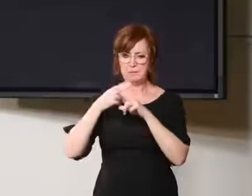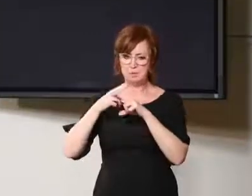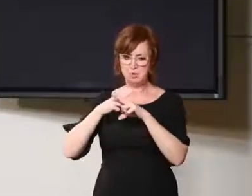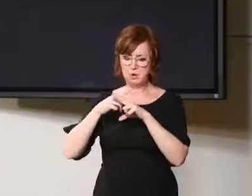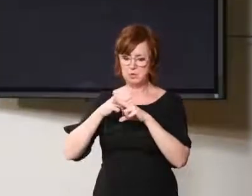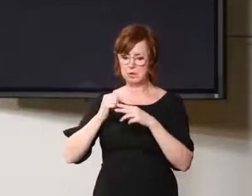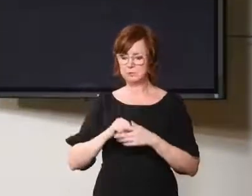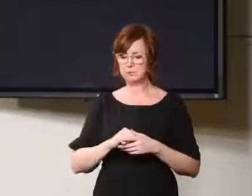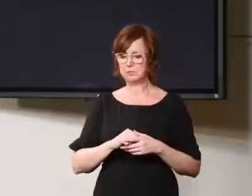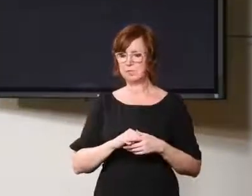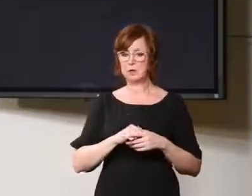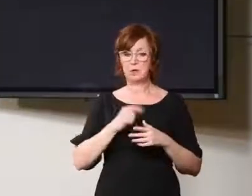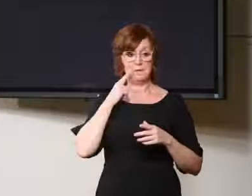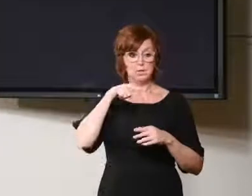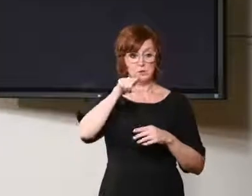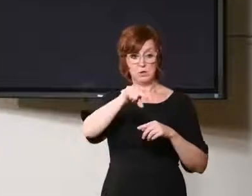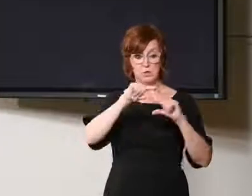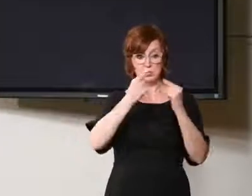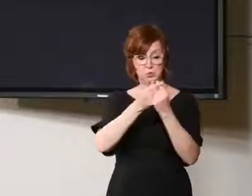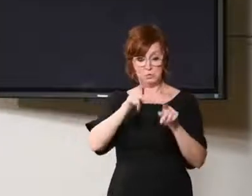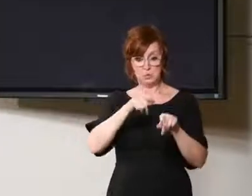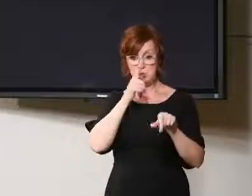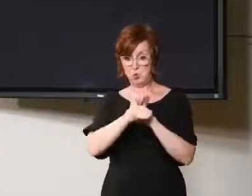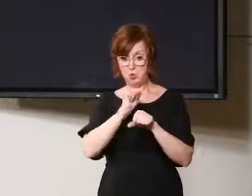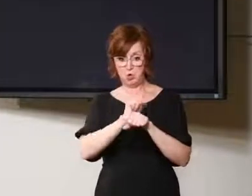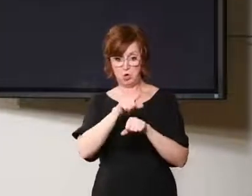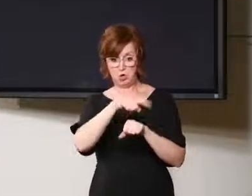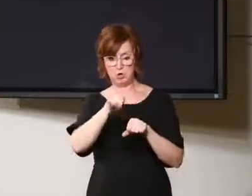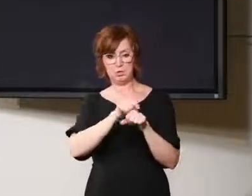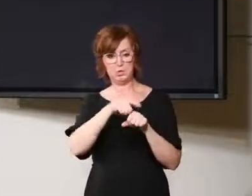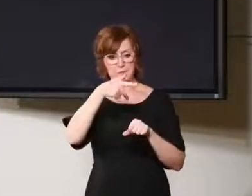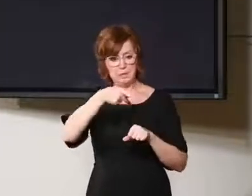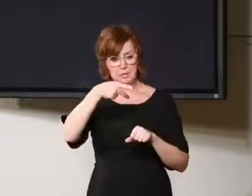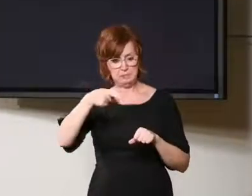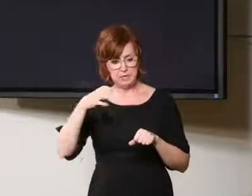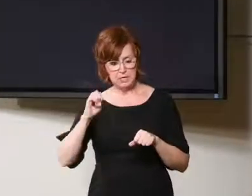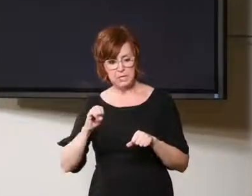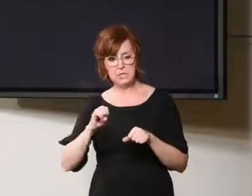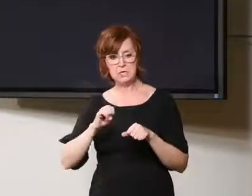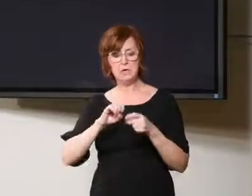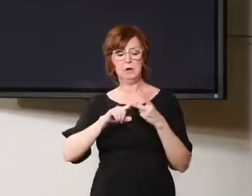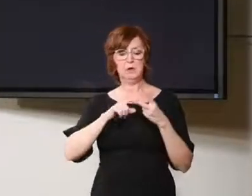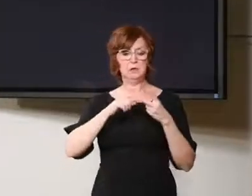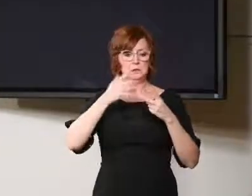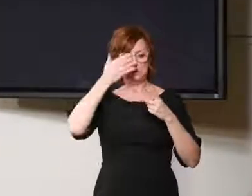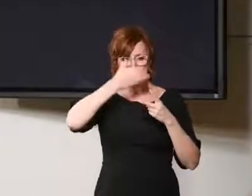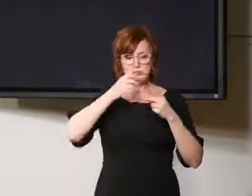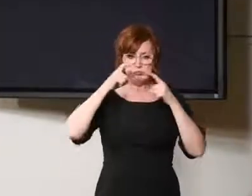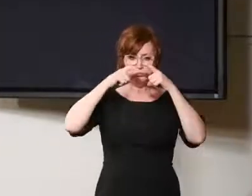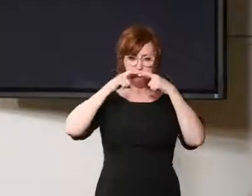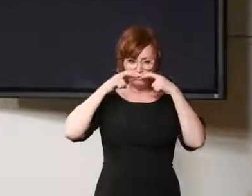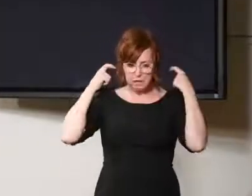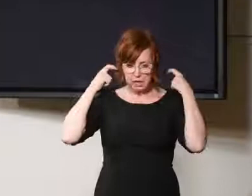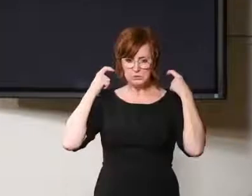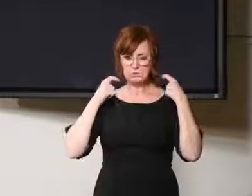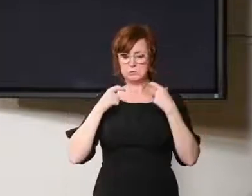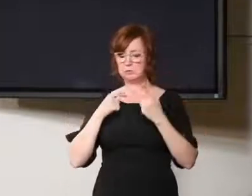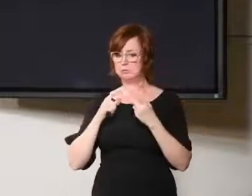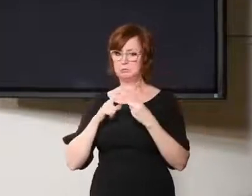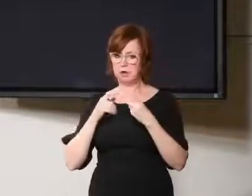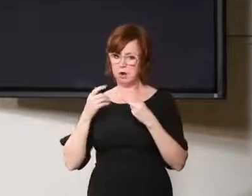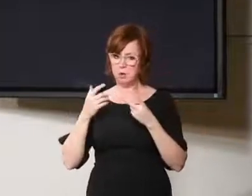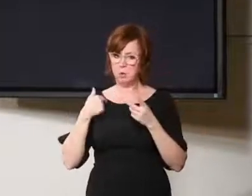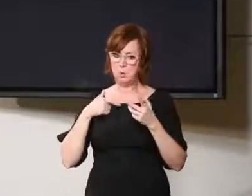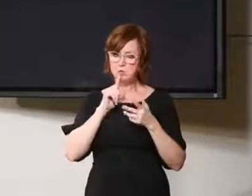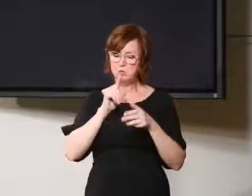the PPE equipment, but the supports and the processes that are in place. The Minister of Social Services is working actively as